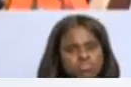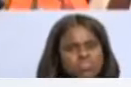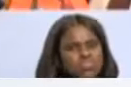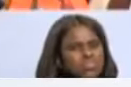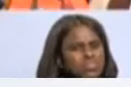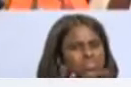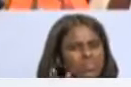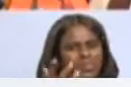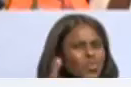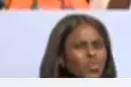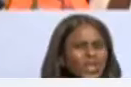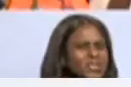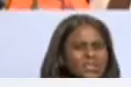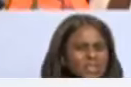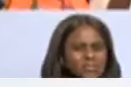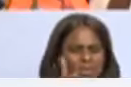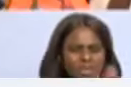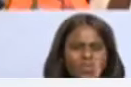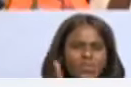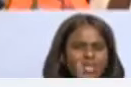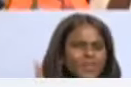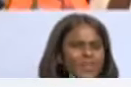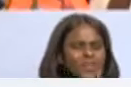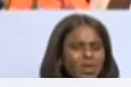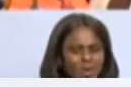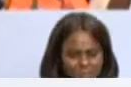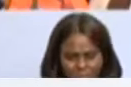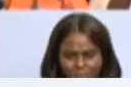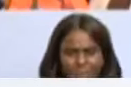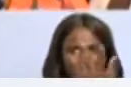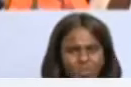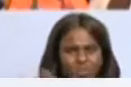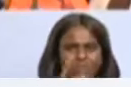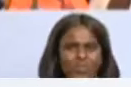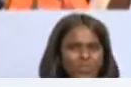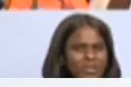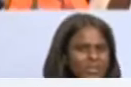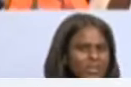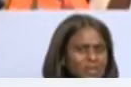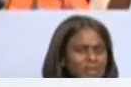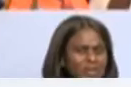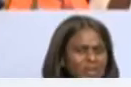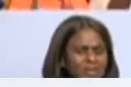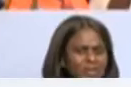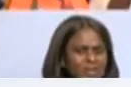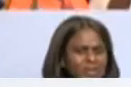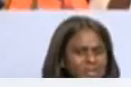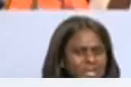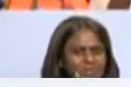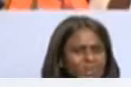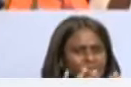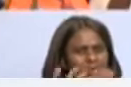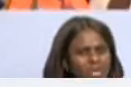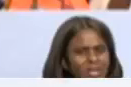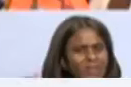kill fellow citizens? To burn property? And then you want to lead ashes?